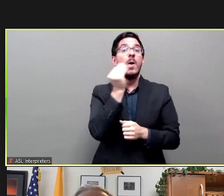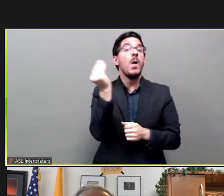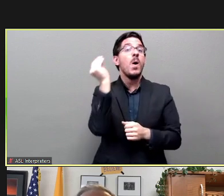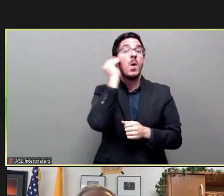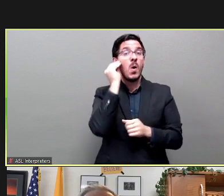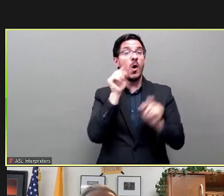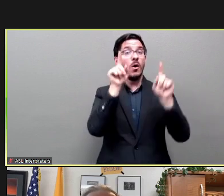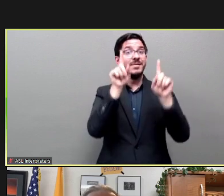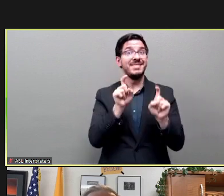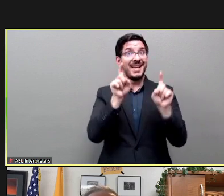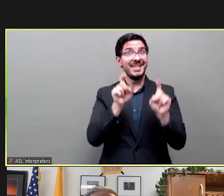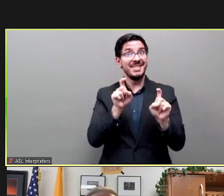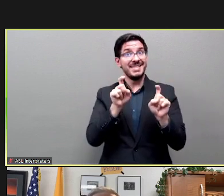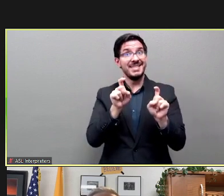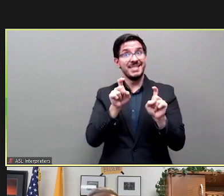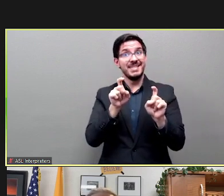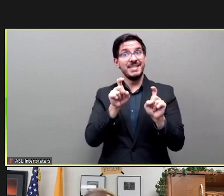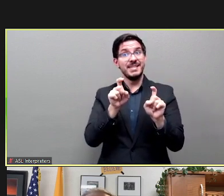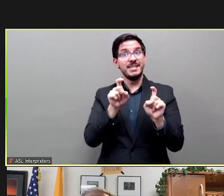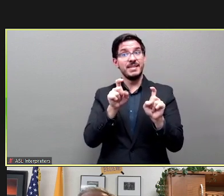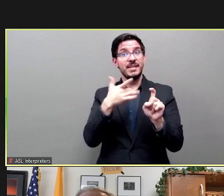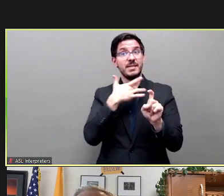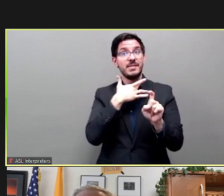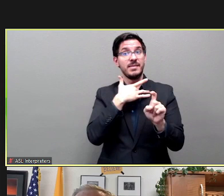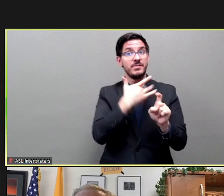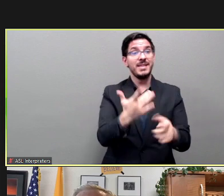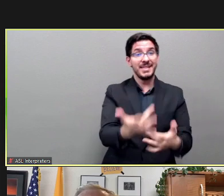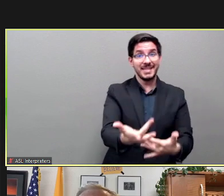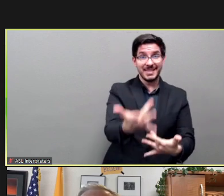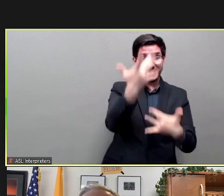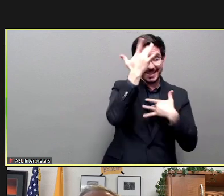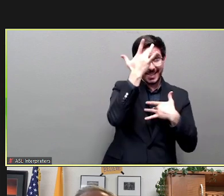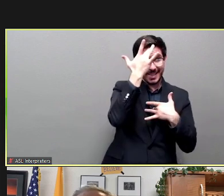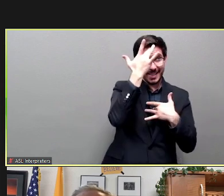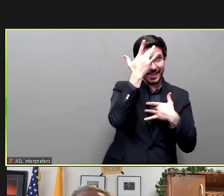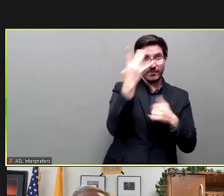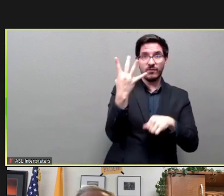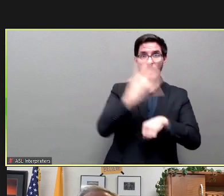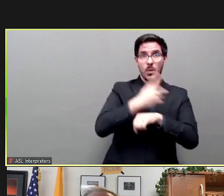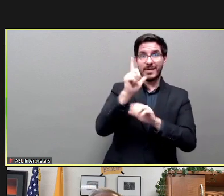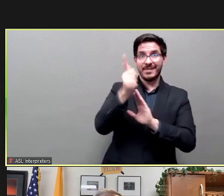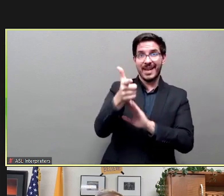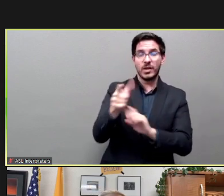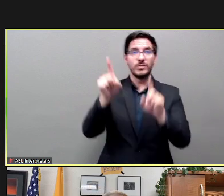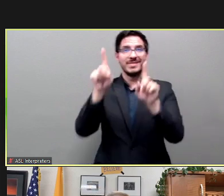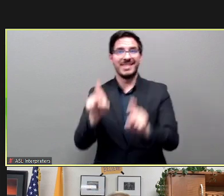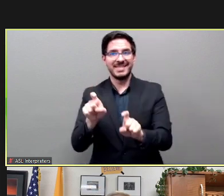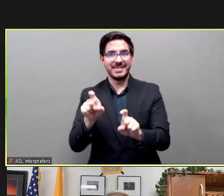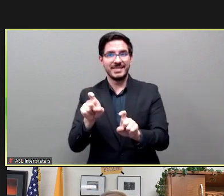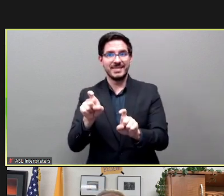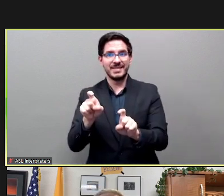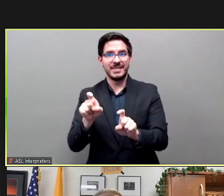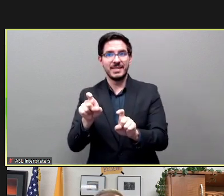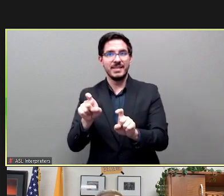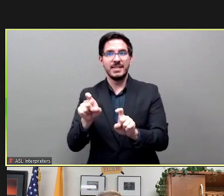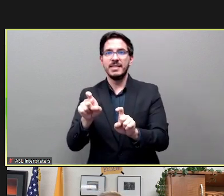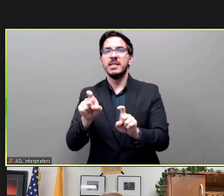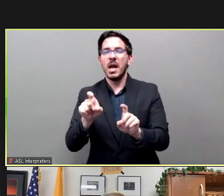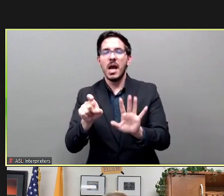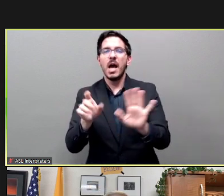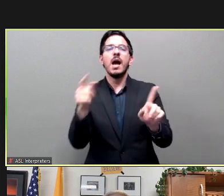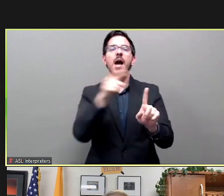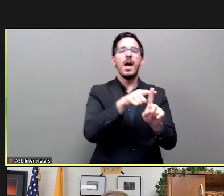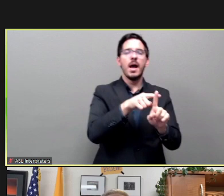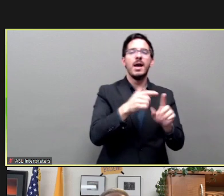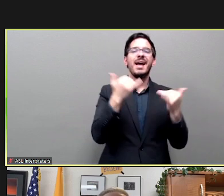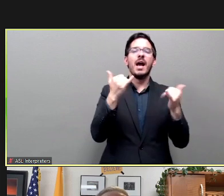days after illness. If you go on the CDC website and they say you're exposed to someone, you may want to test at day 5. That's